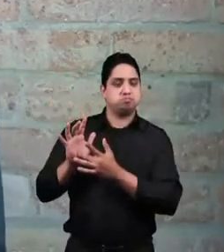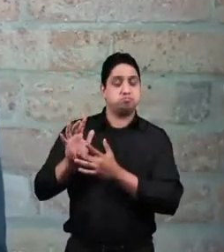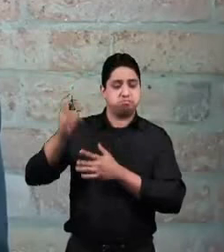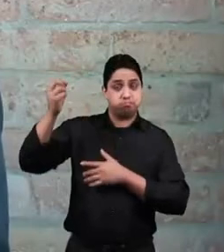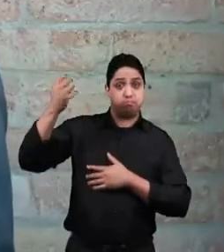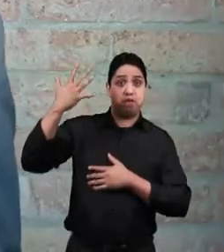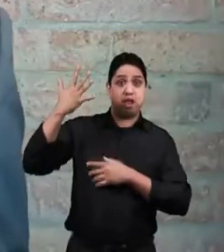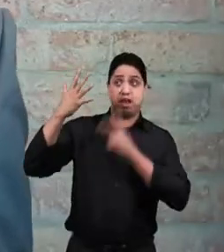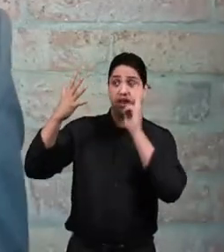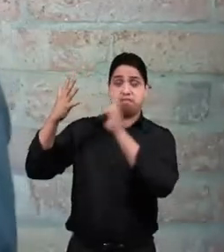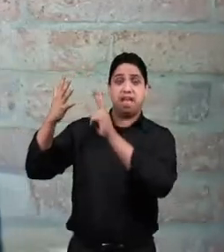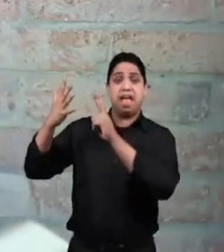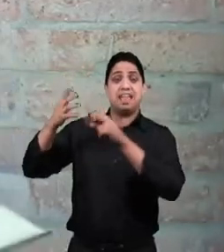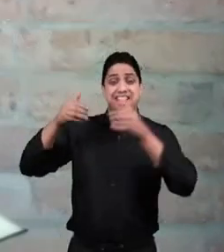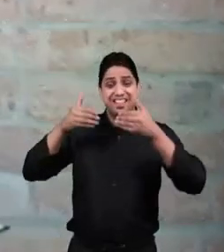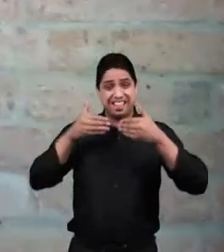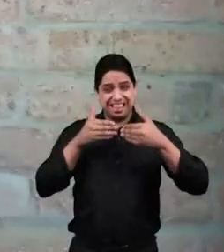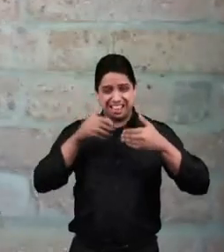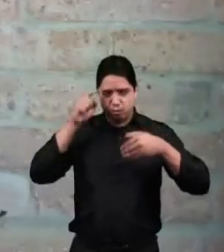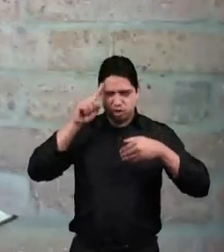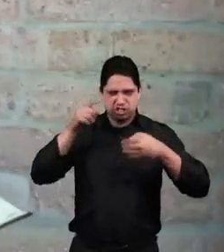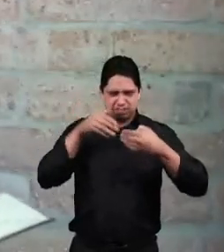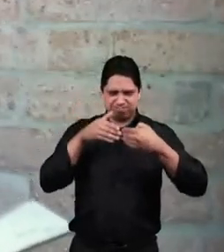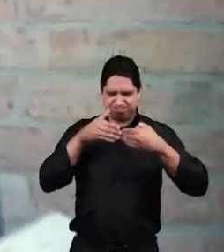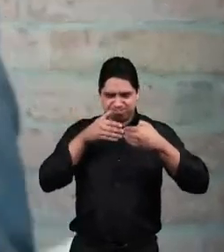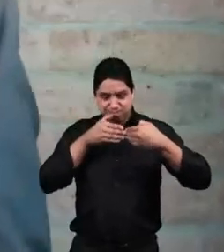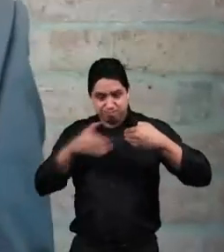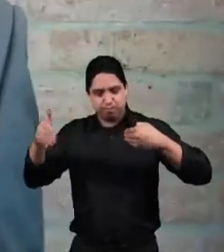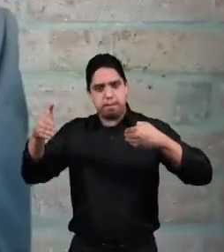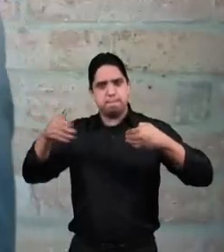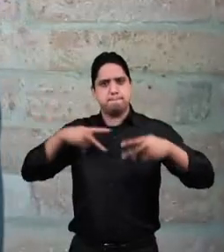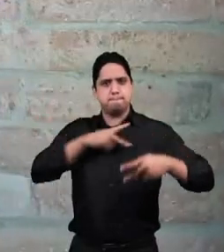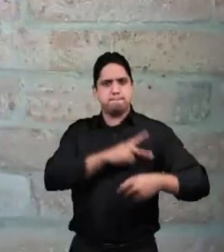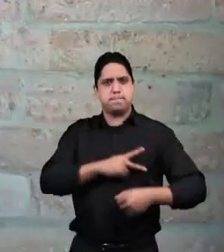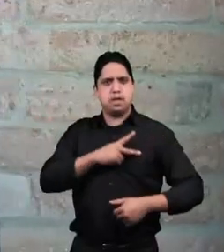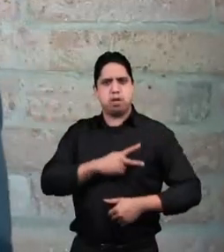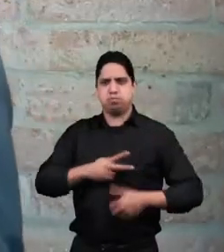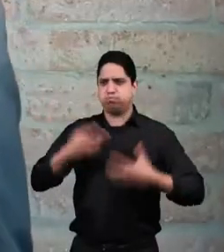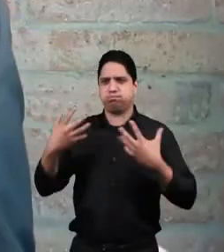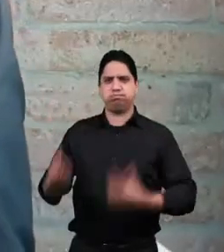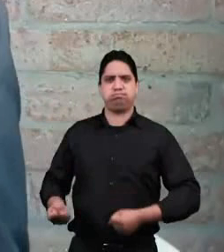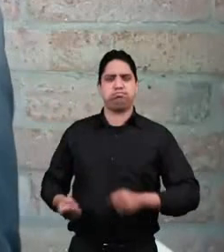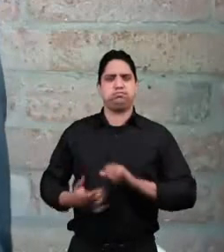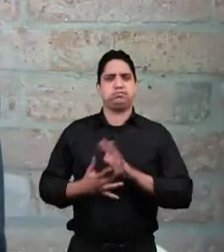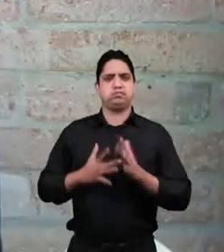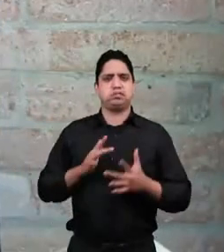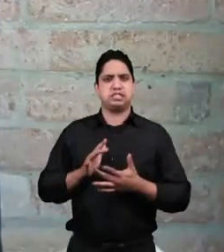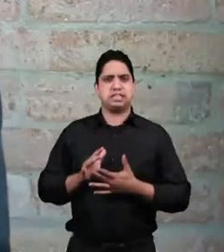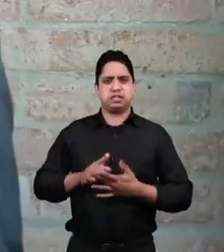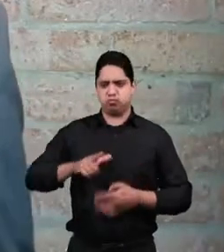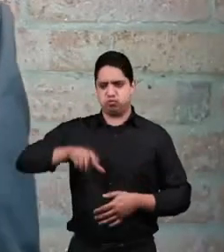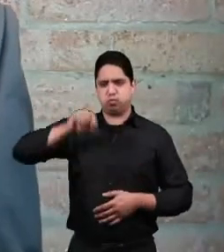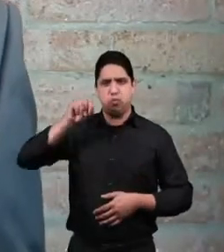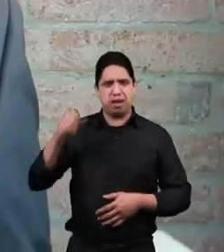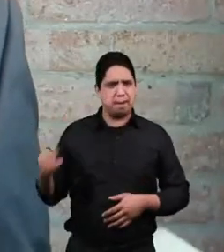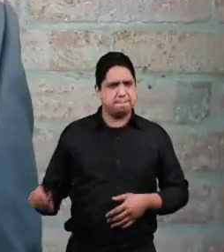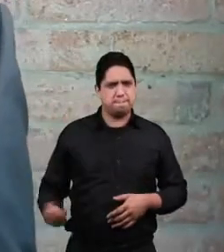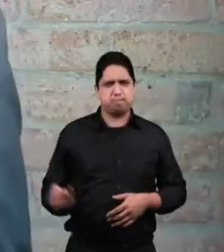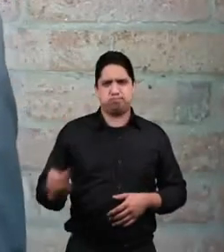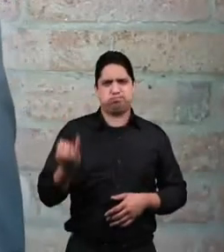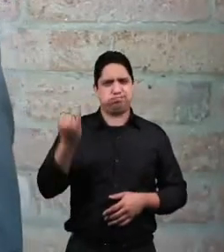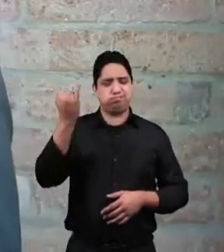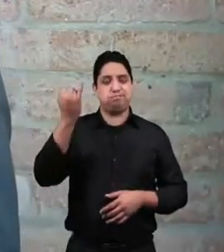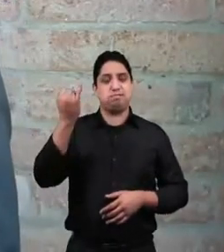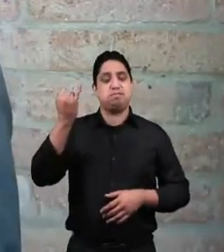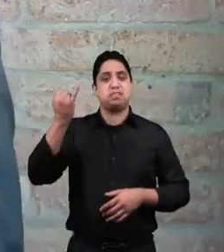him through a light, and Paul had fallen to the ground and became blind. Ever since that day, Paul had taken